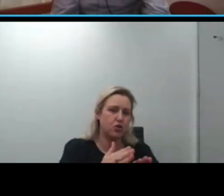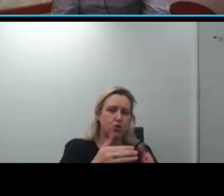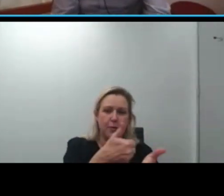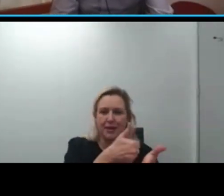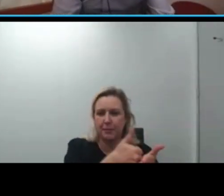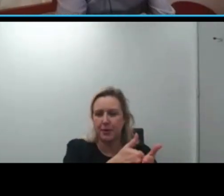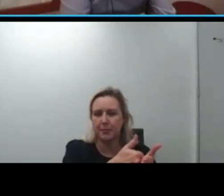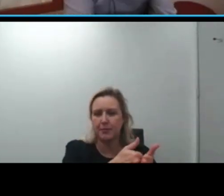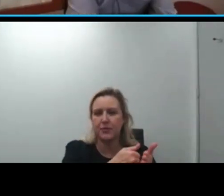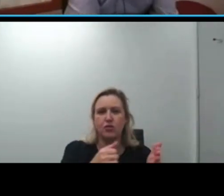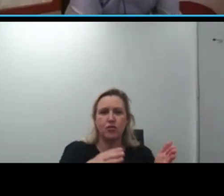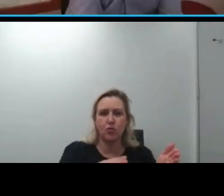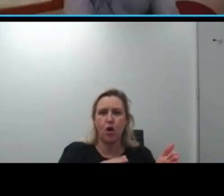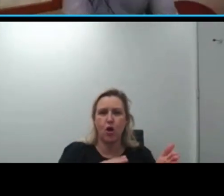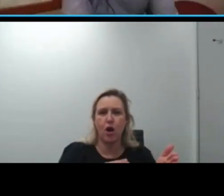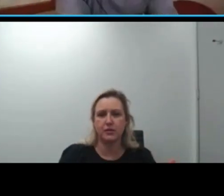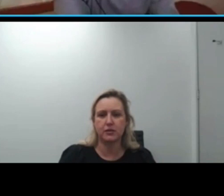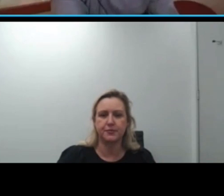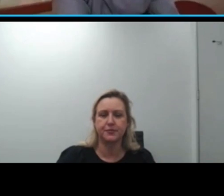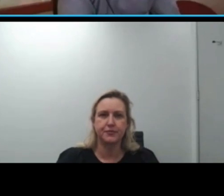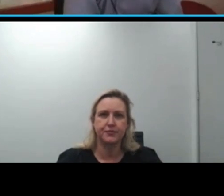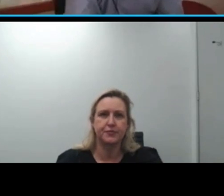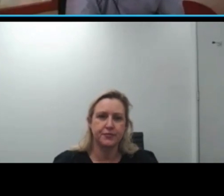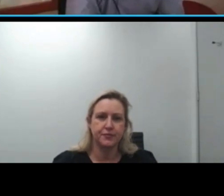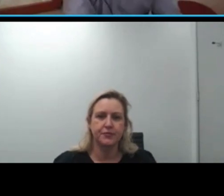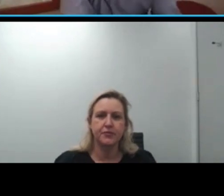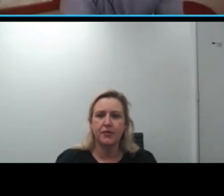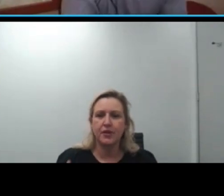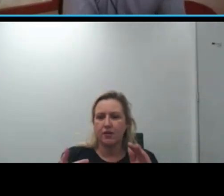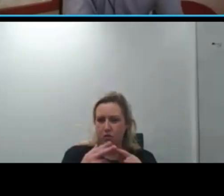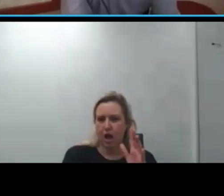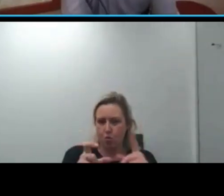minimum requirement under the award.